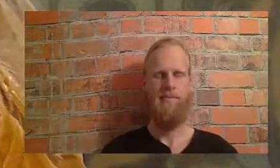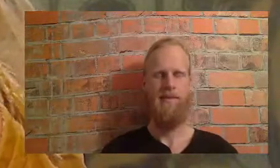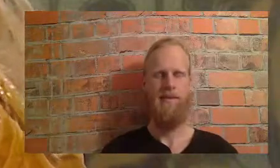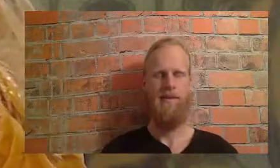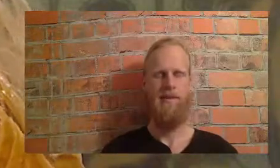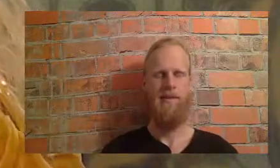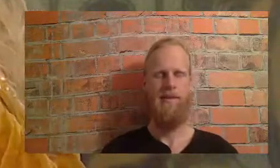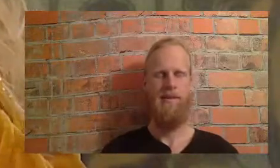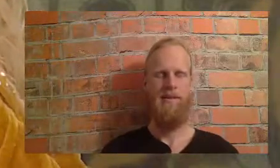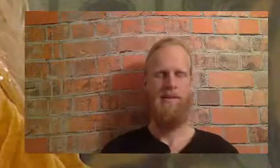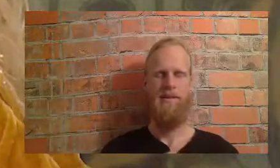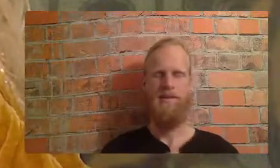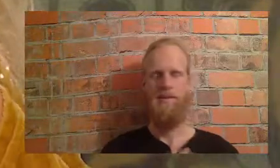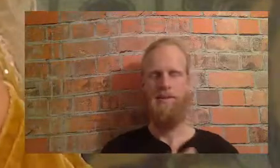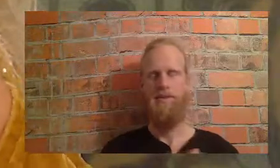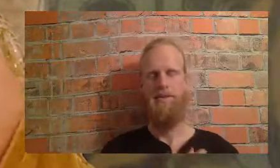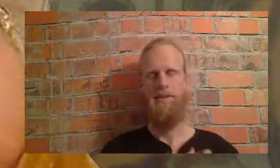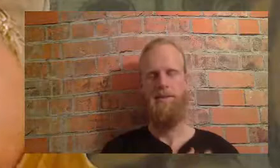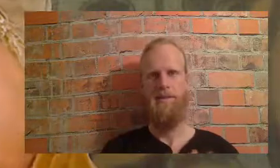it started.